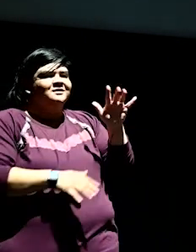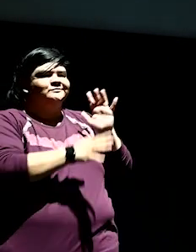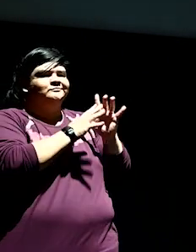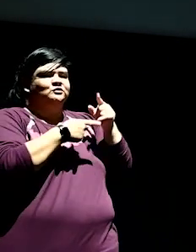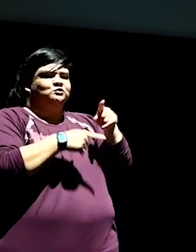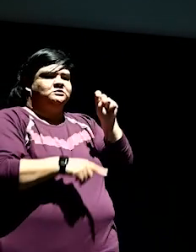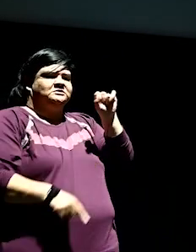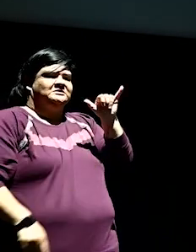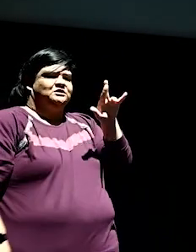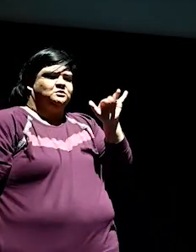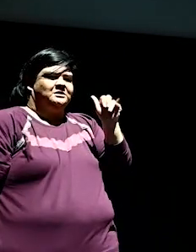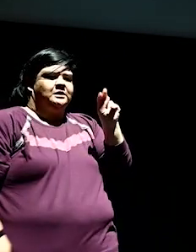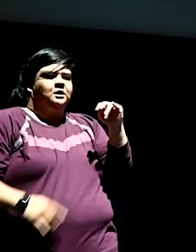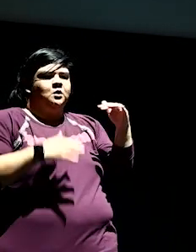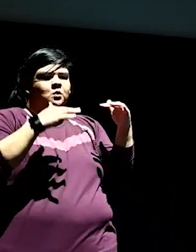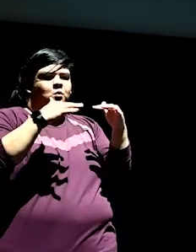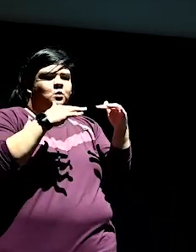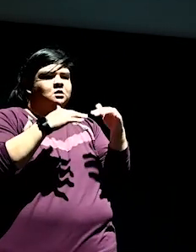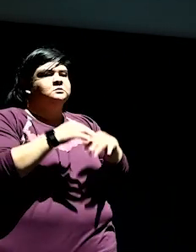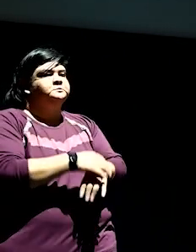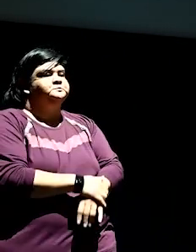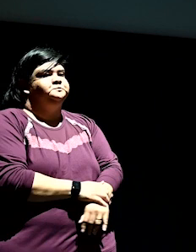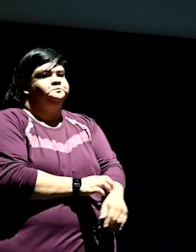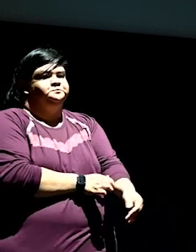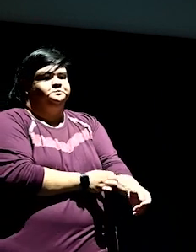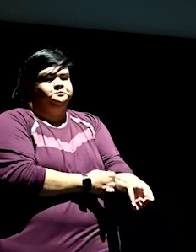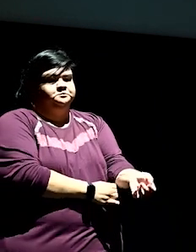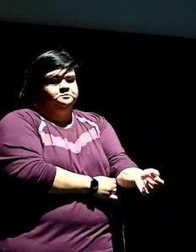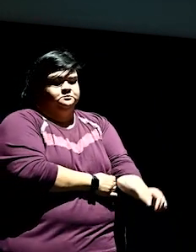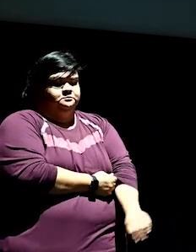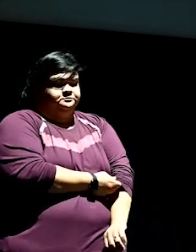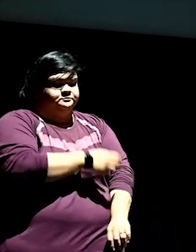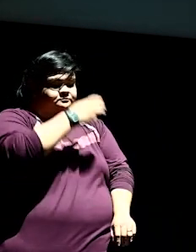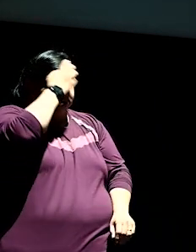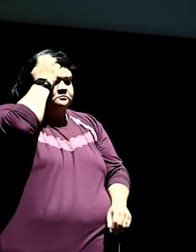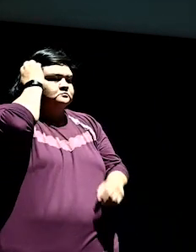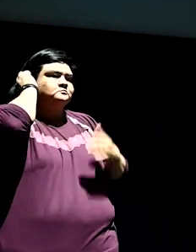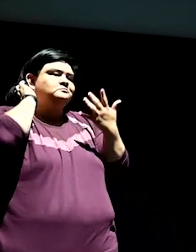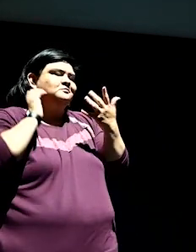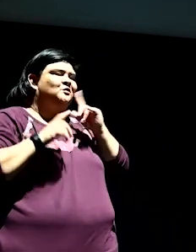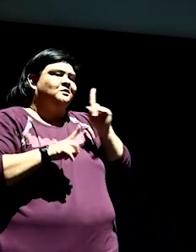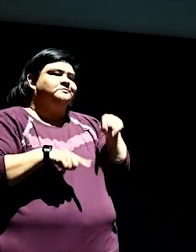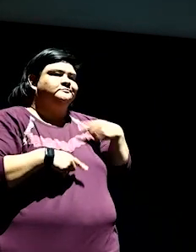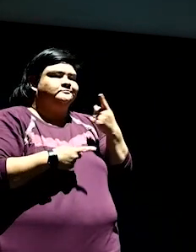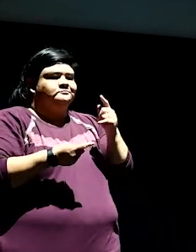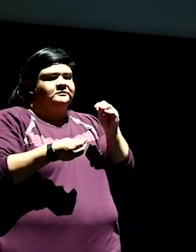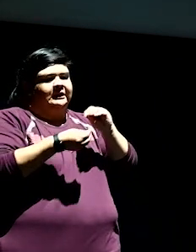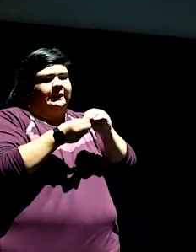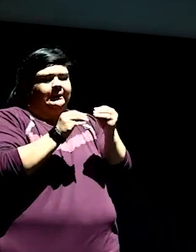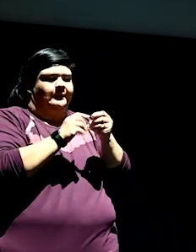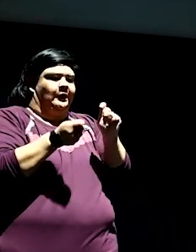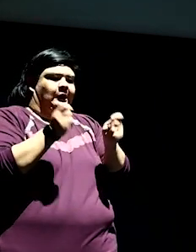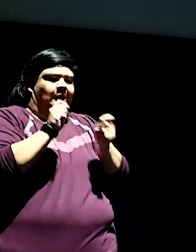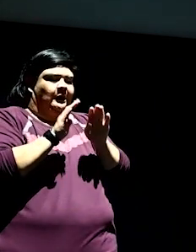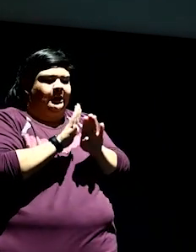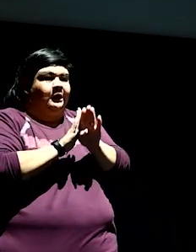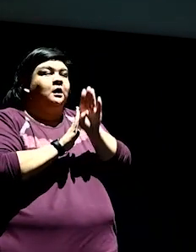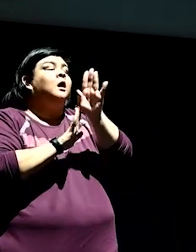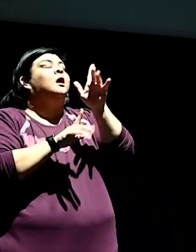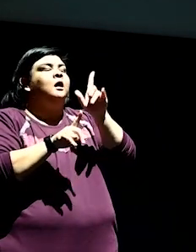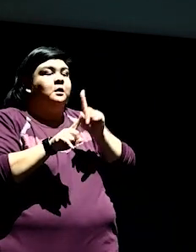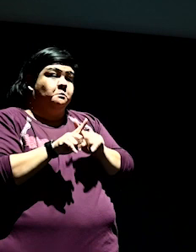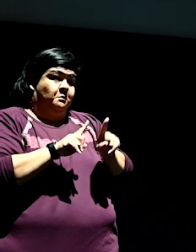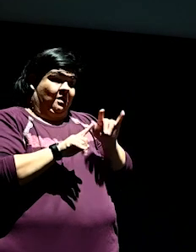War, and there were, all the numbers have changed and gone up, but at the time there was